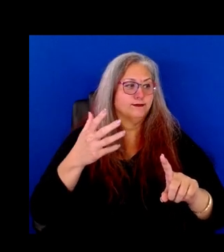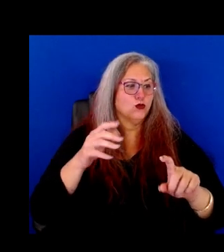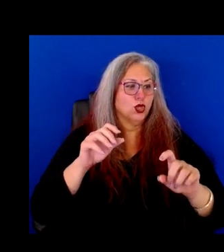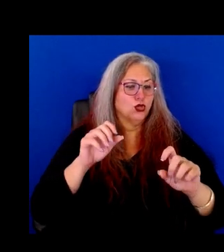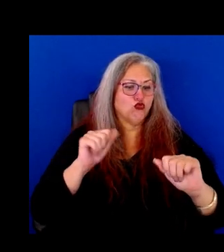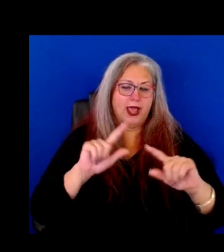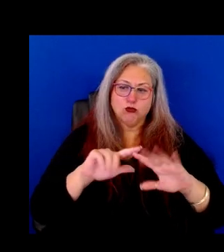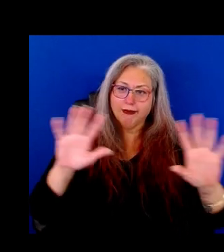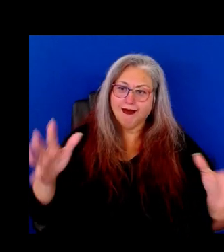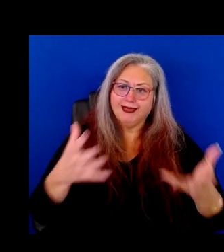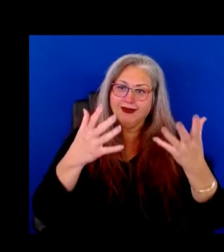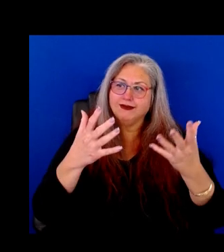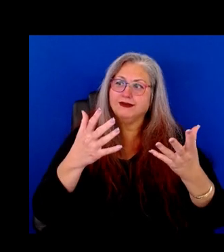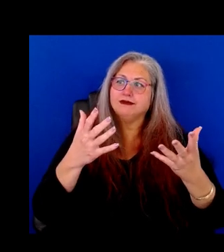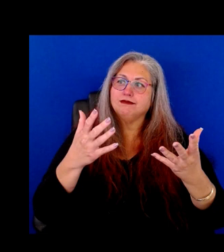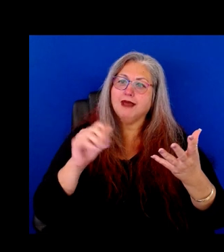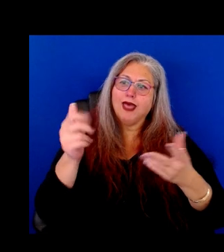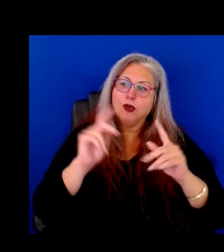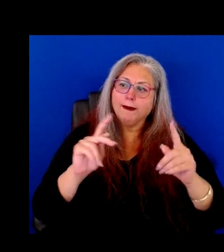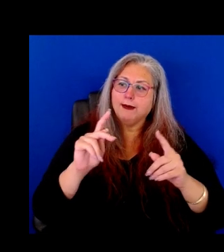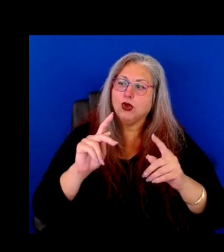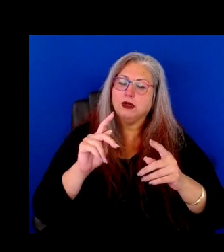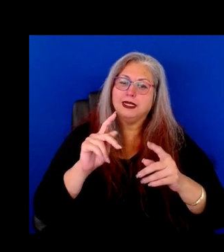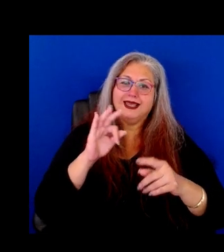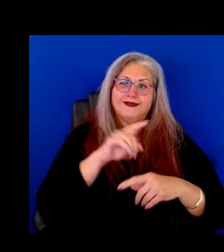to lift other people's burdens